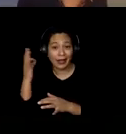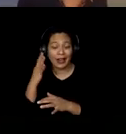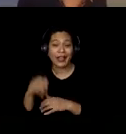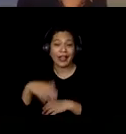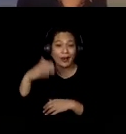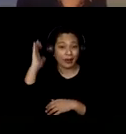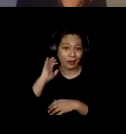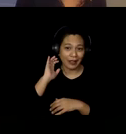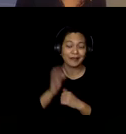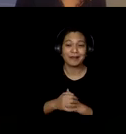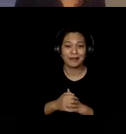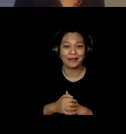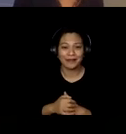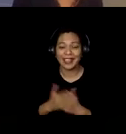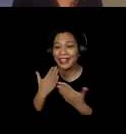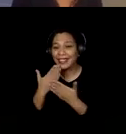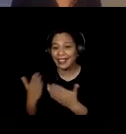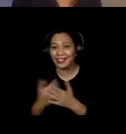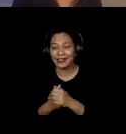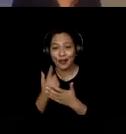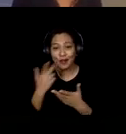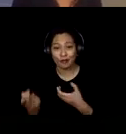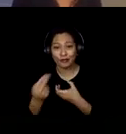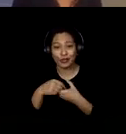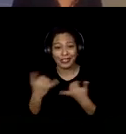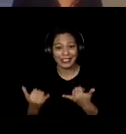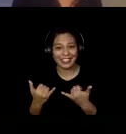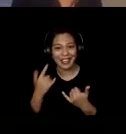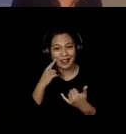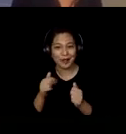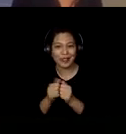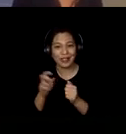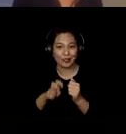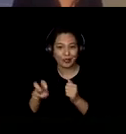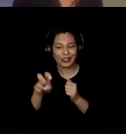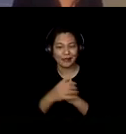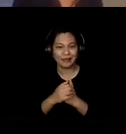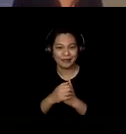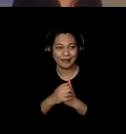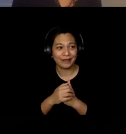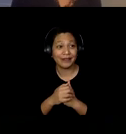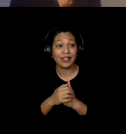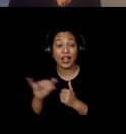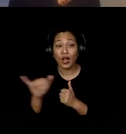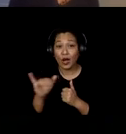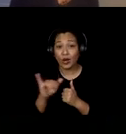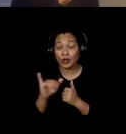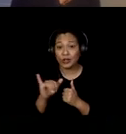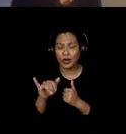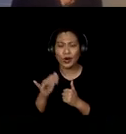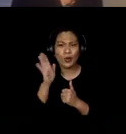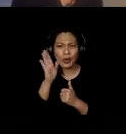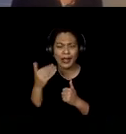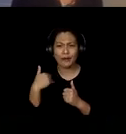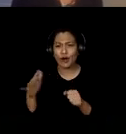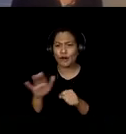Carmel Cachero. Thanks guys for being with us through this journey. There'll be, as I mentioned at the beginning, there's a full version